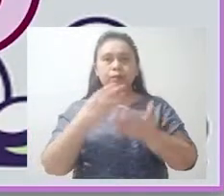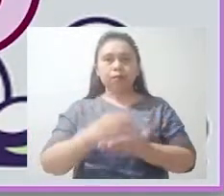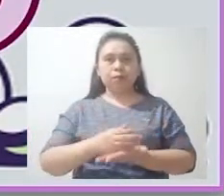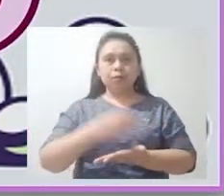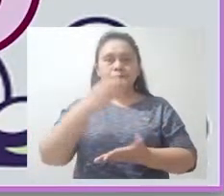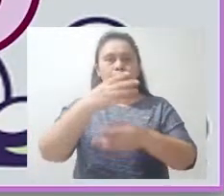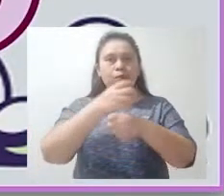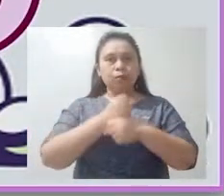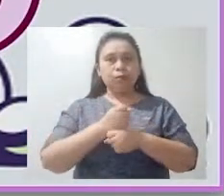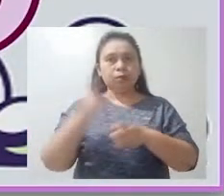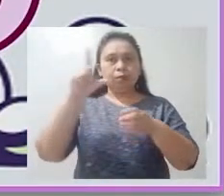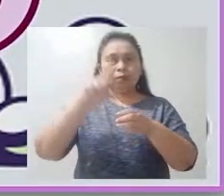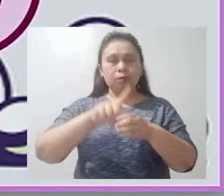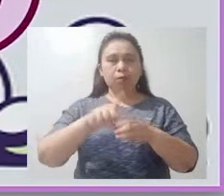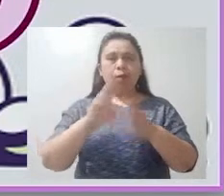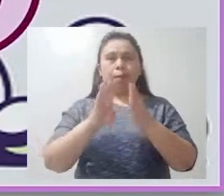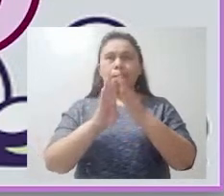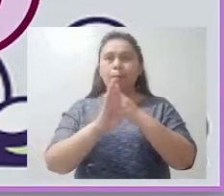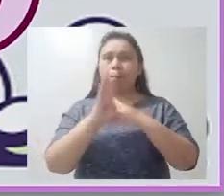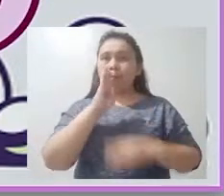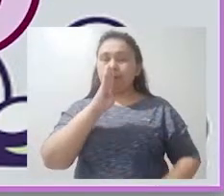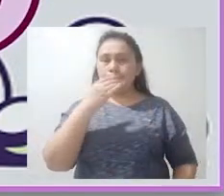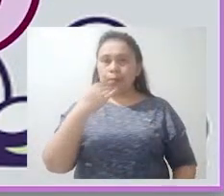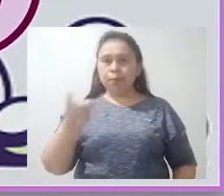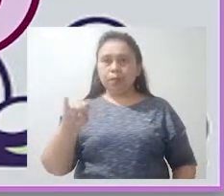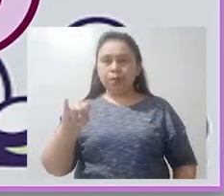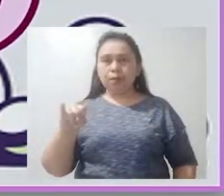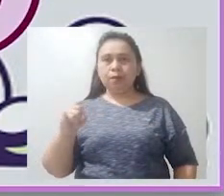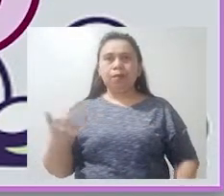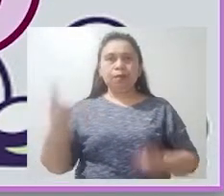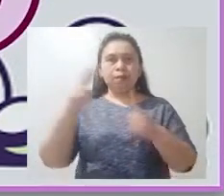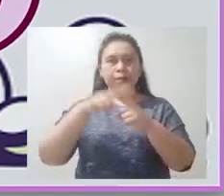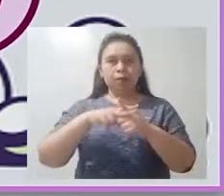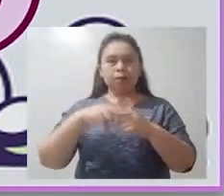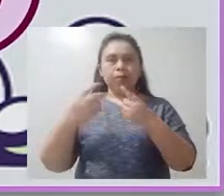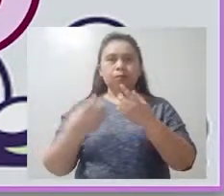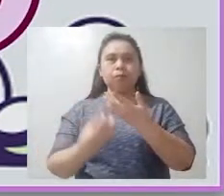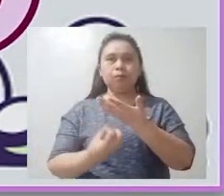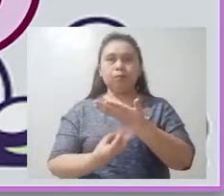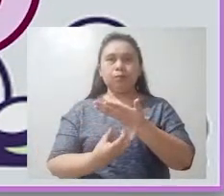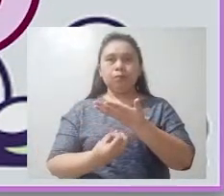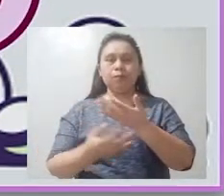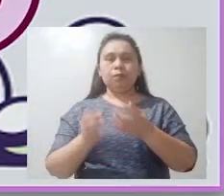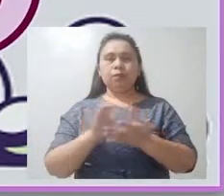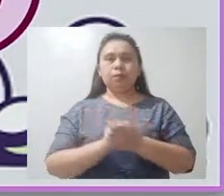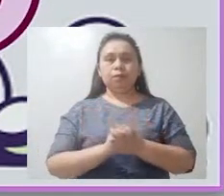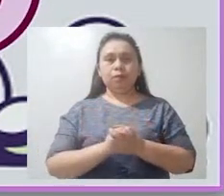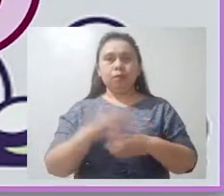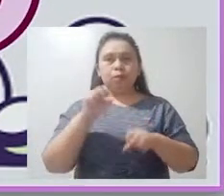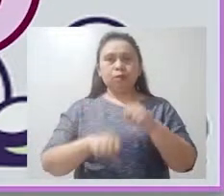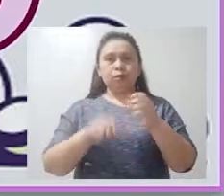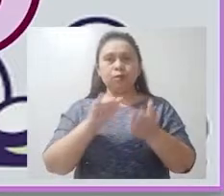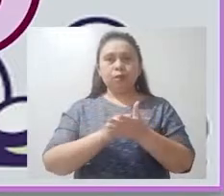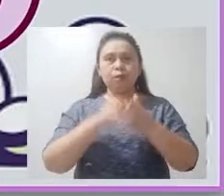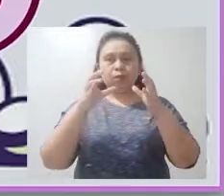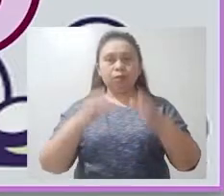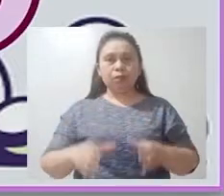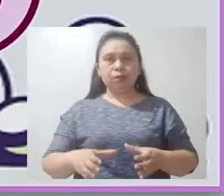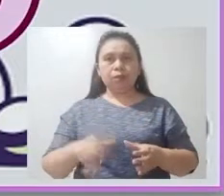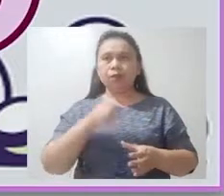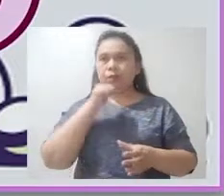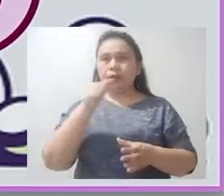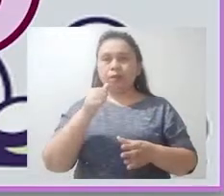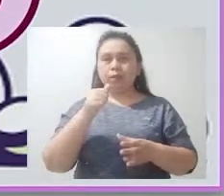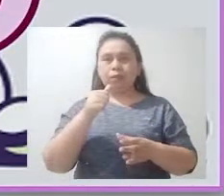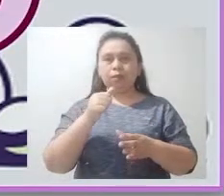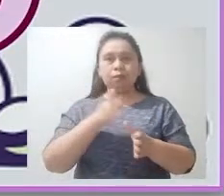liquid that is being heated by the Bunsen burner so that the container does not have direct contact